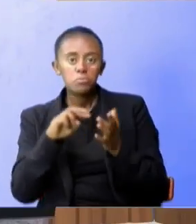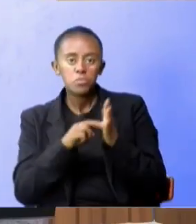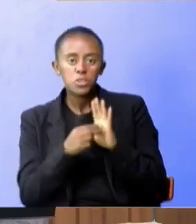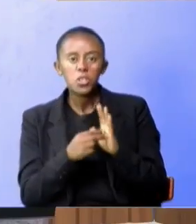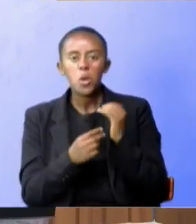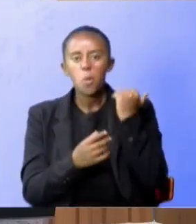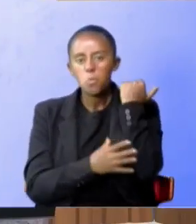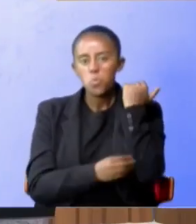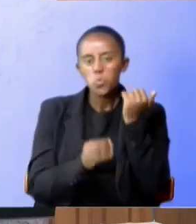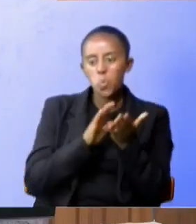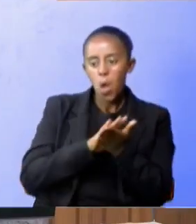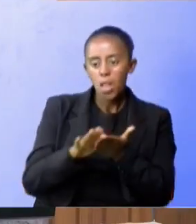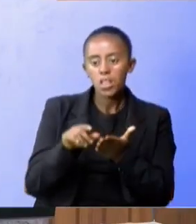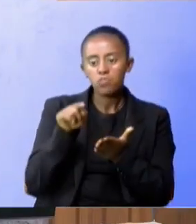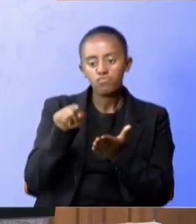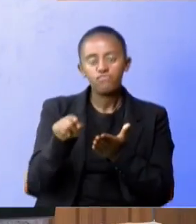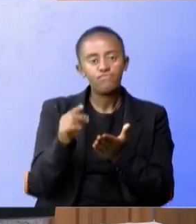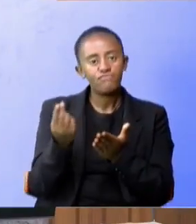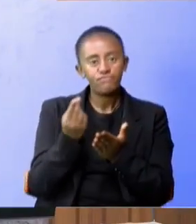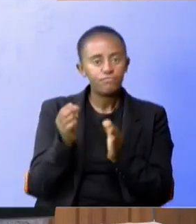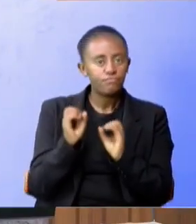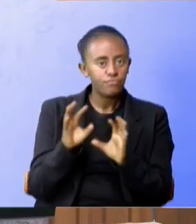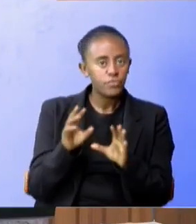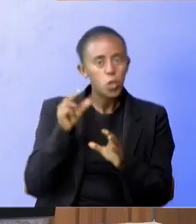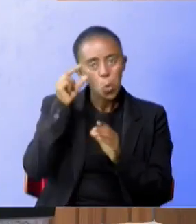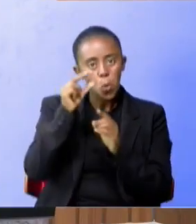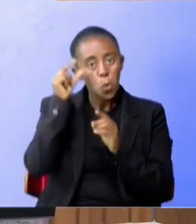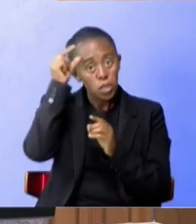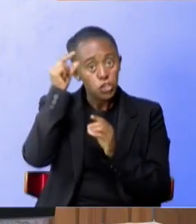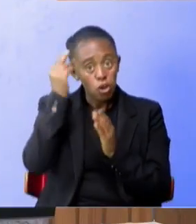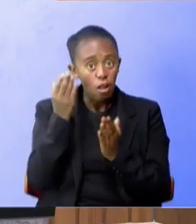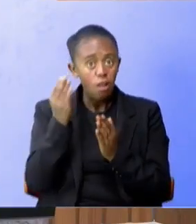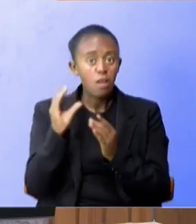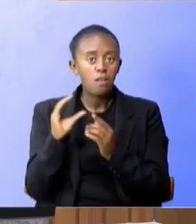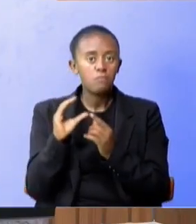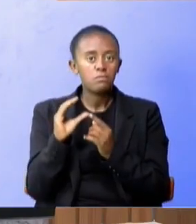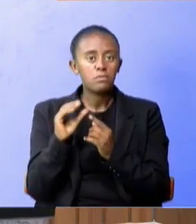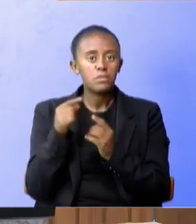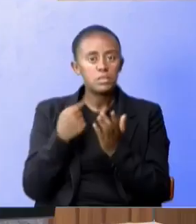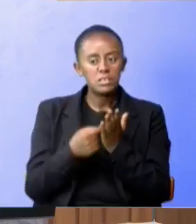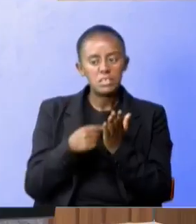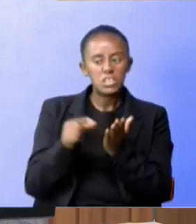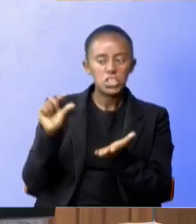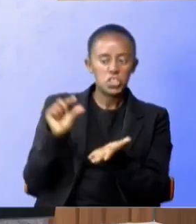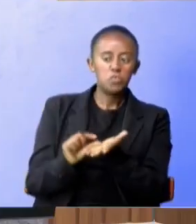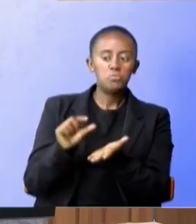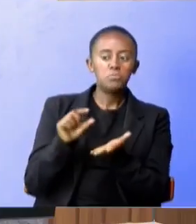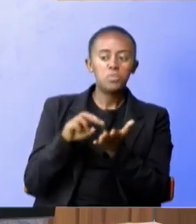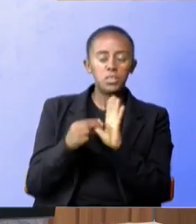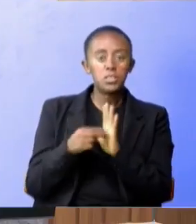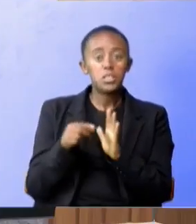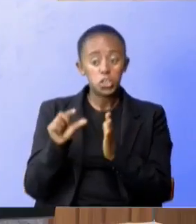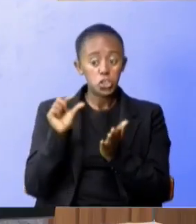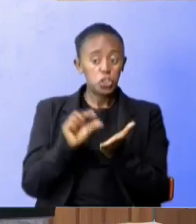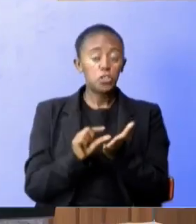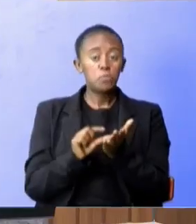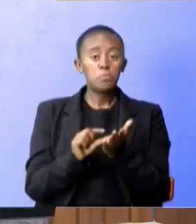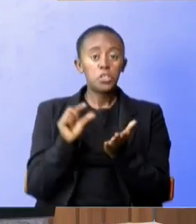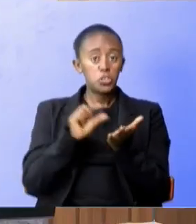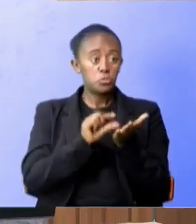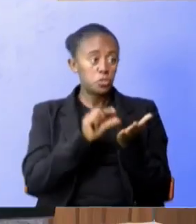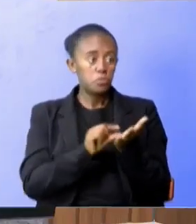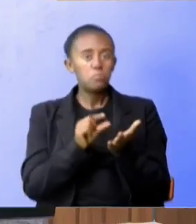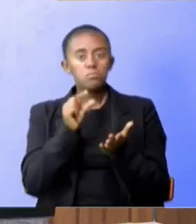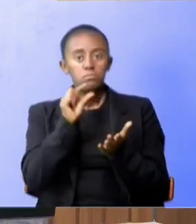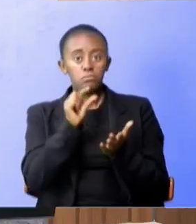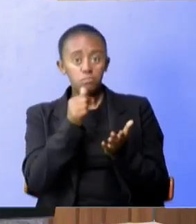poor quality. In the case of cultural connotations, if I say this is cheap, I bought this material for a cheap